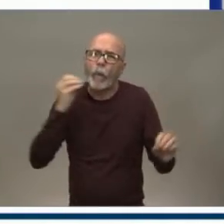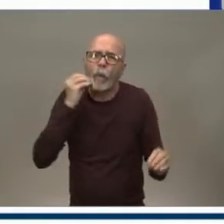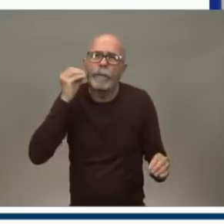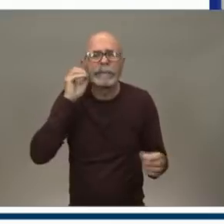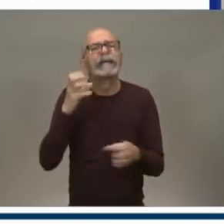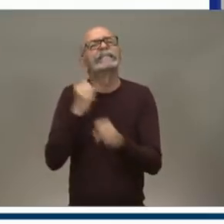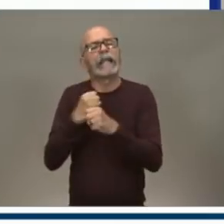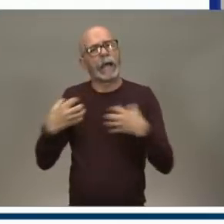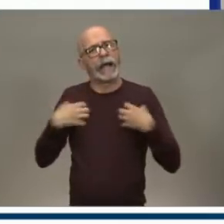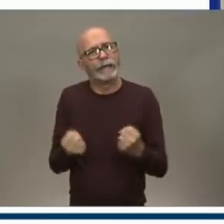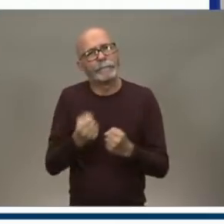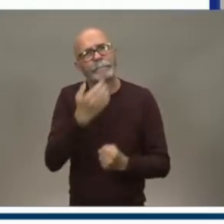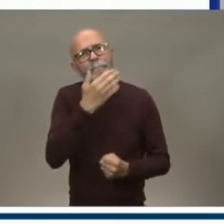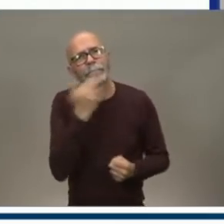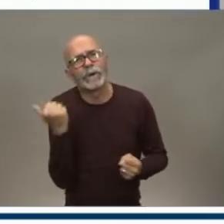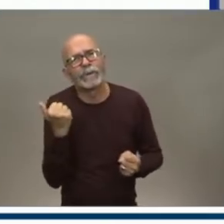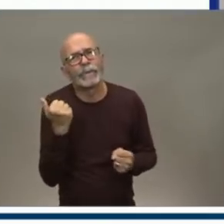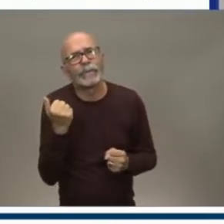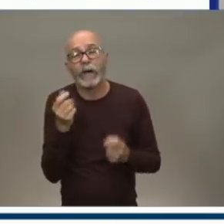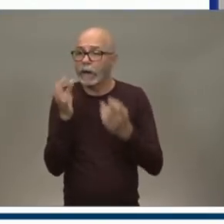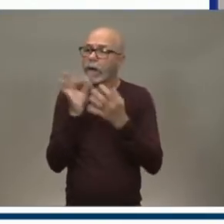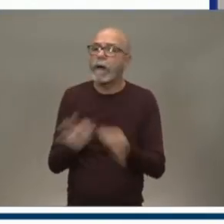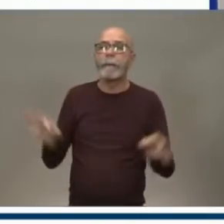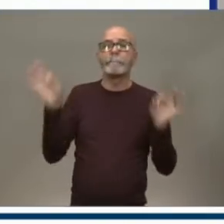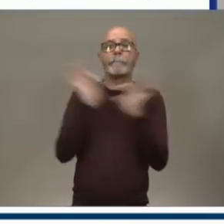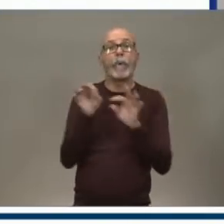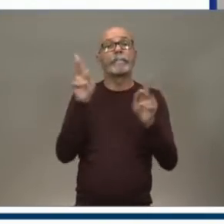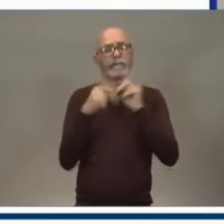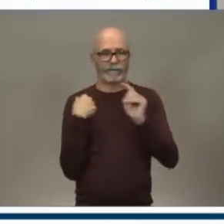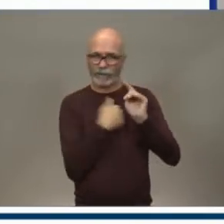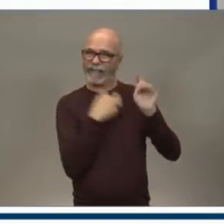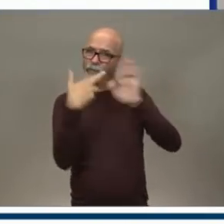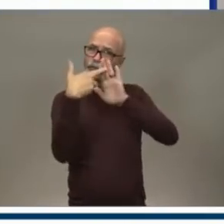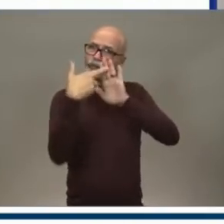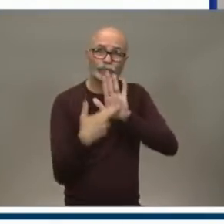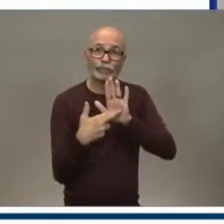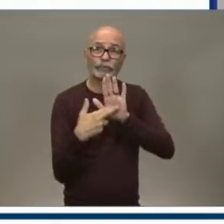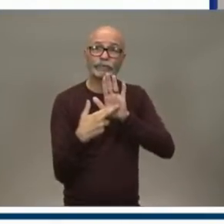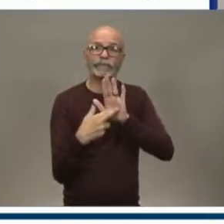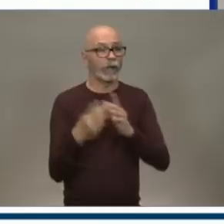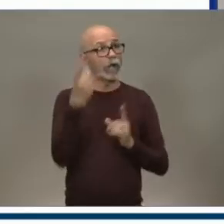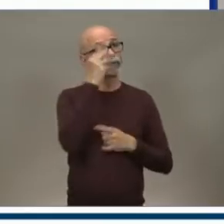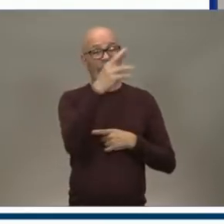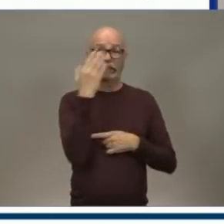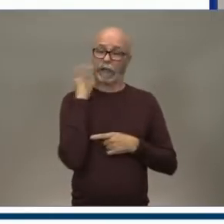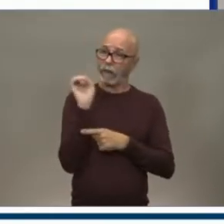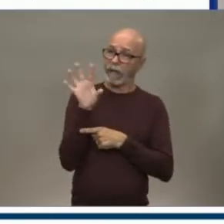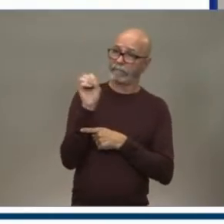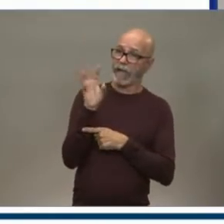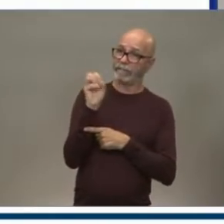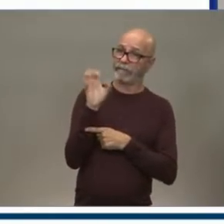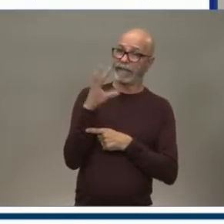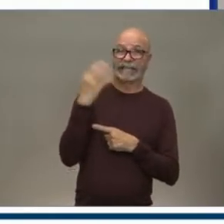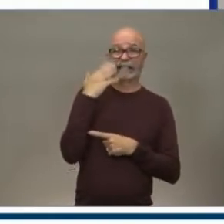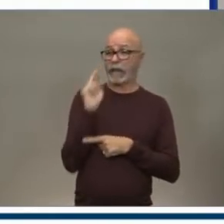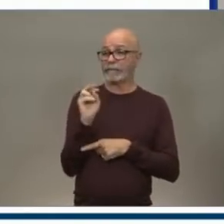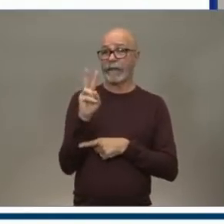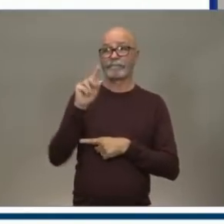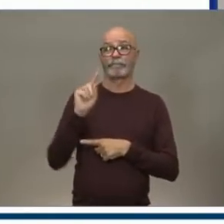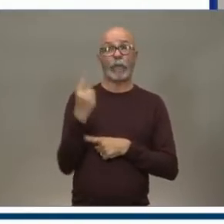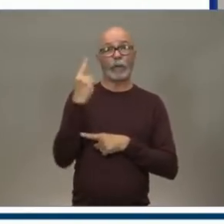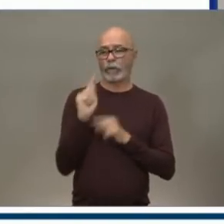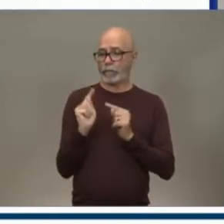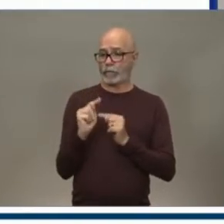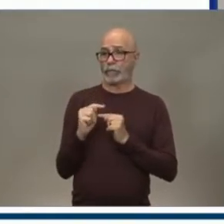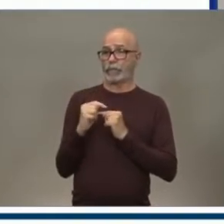remind ourselves to follow the protocols. As Dr. Strang said in his opening remarks, since November 1st, we have reported 42 new